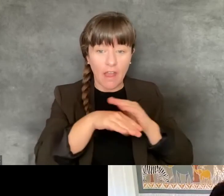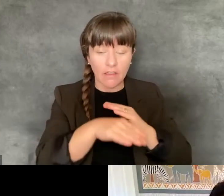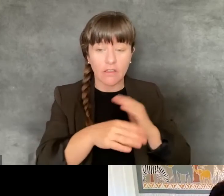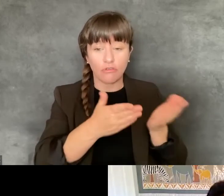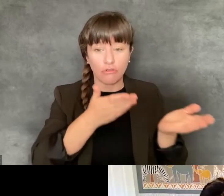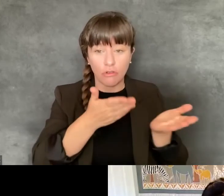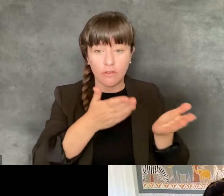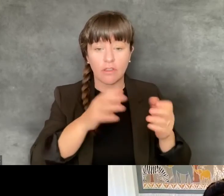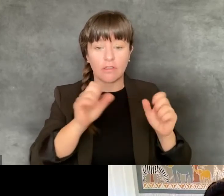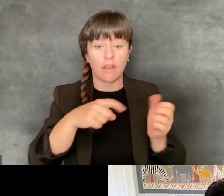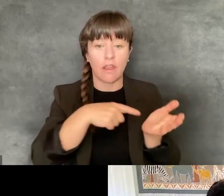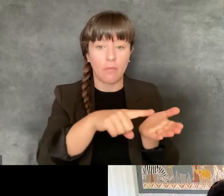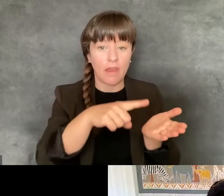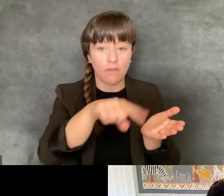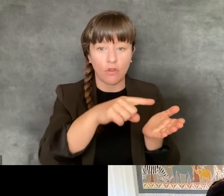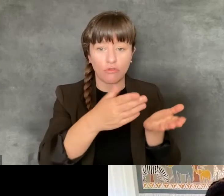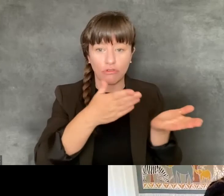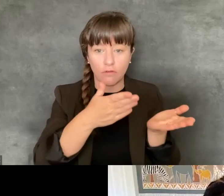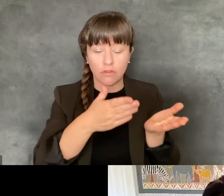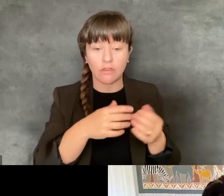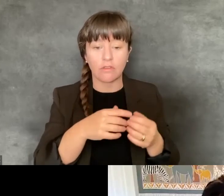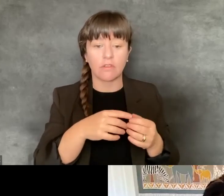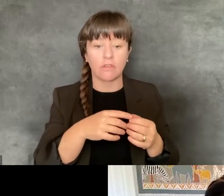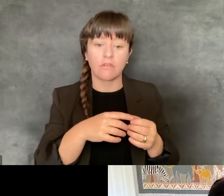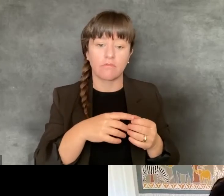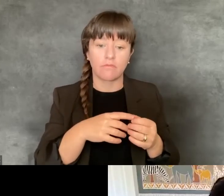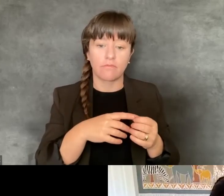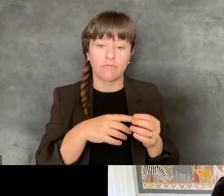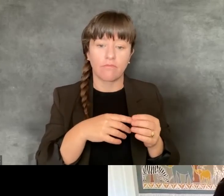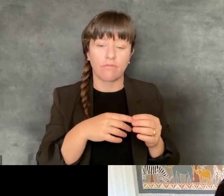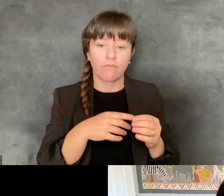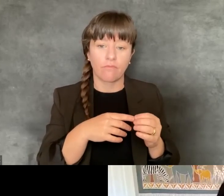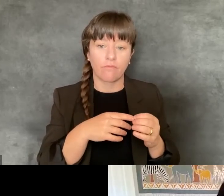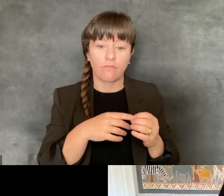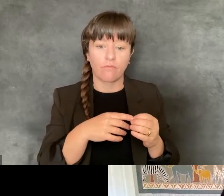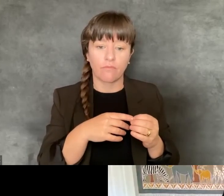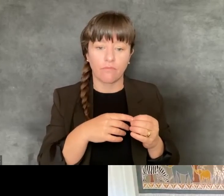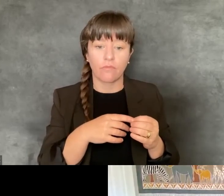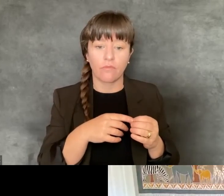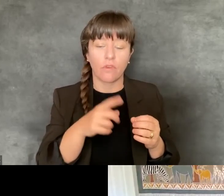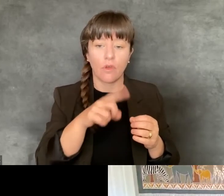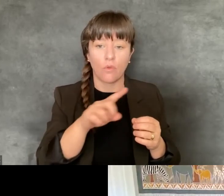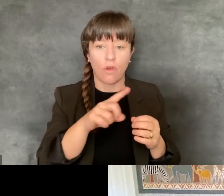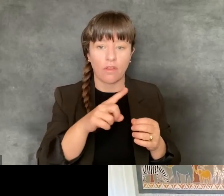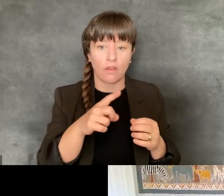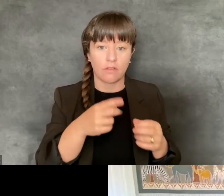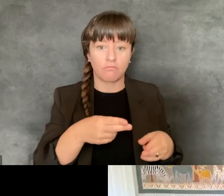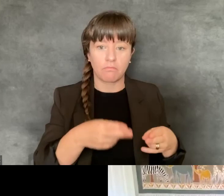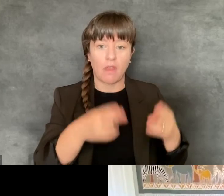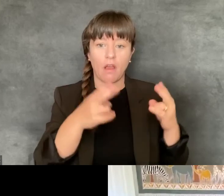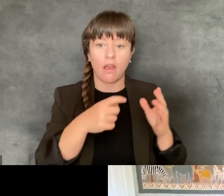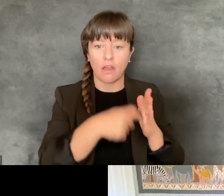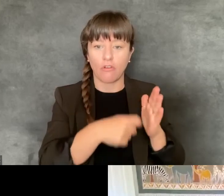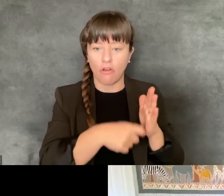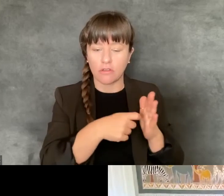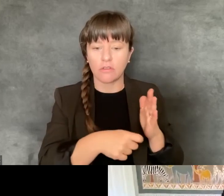Can they pay for those services in places where these attract costs? And so economic strengthening